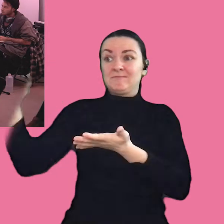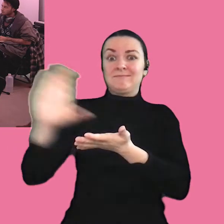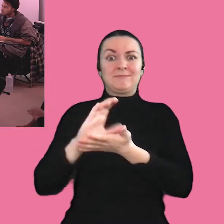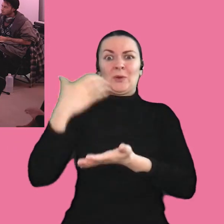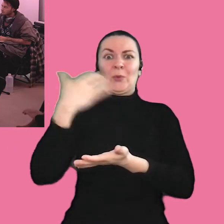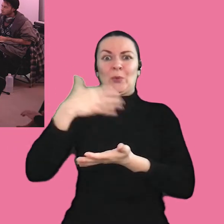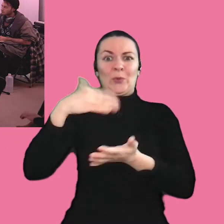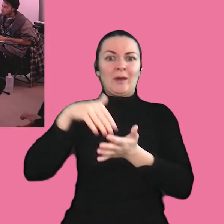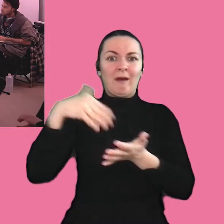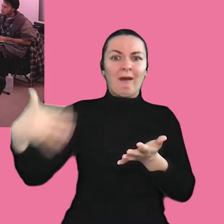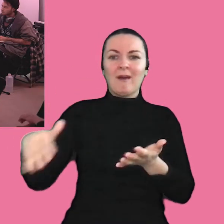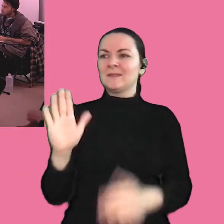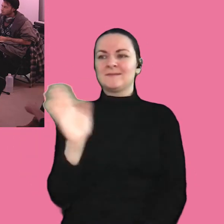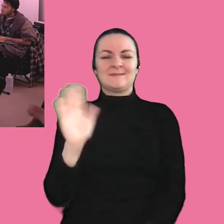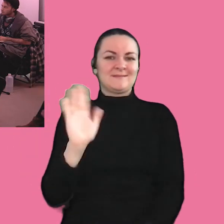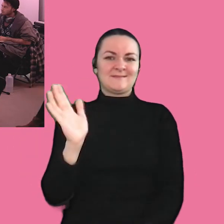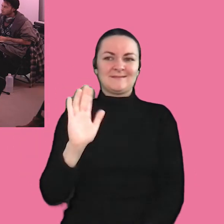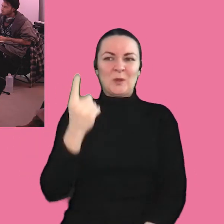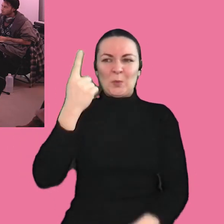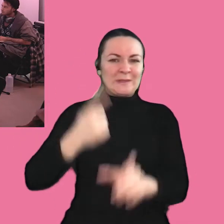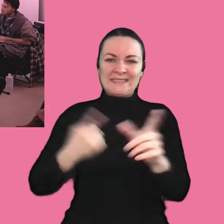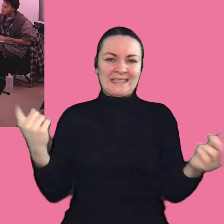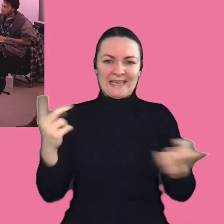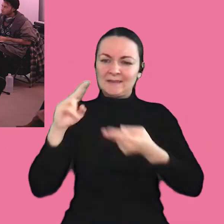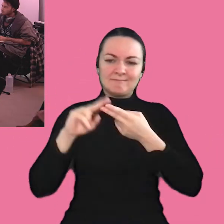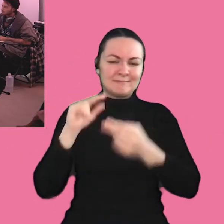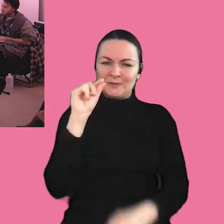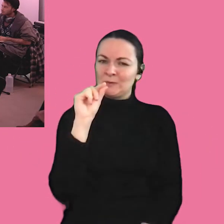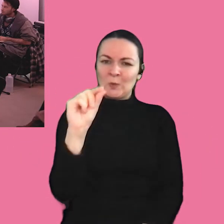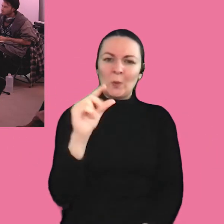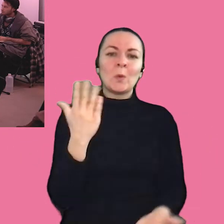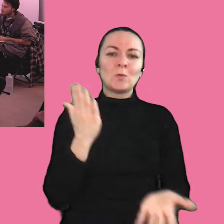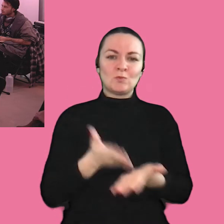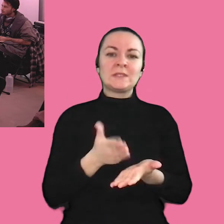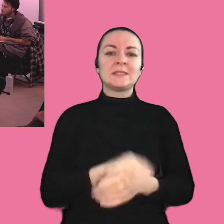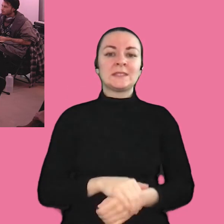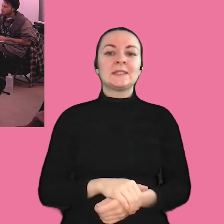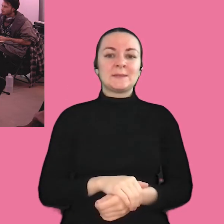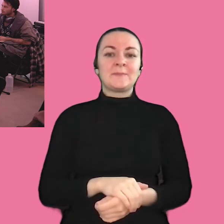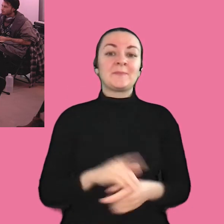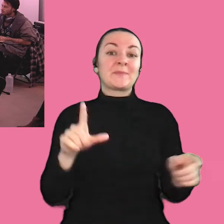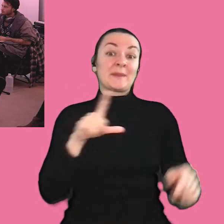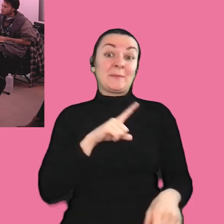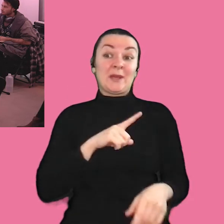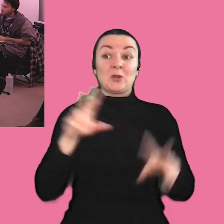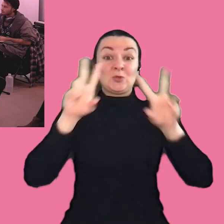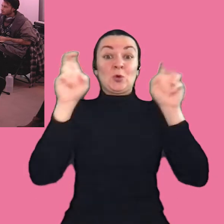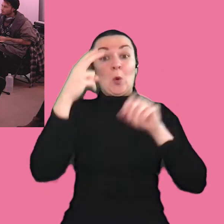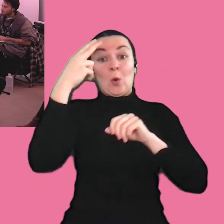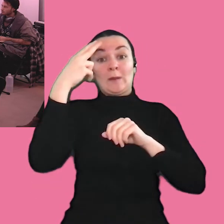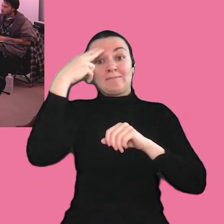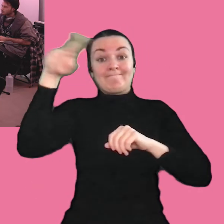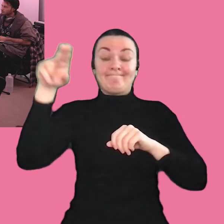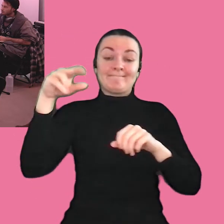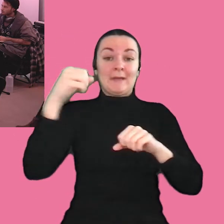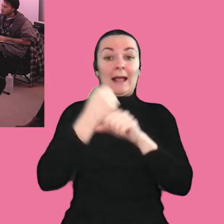not a ridiculous sum of money to live off for a year, but it was also because I'd called it the Glasgow